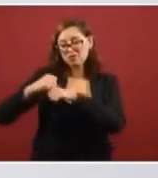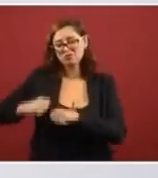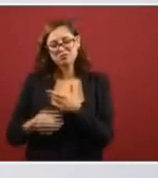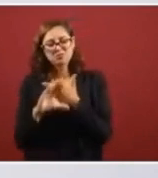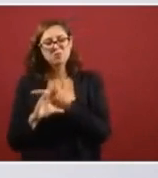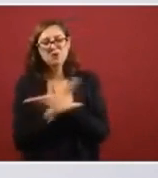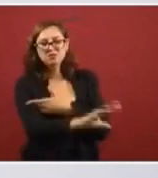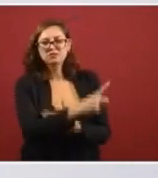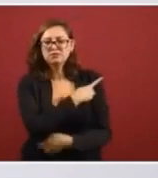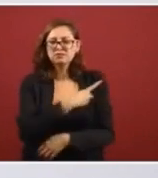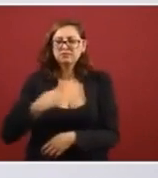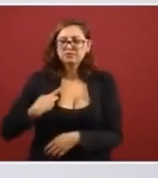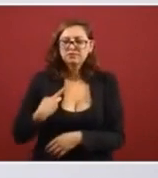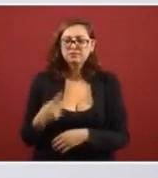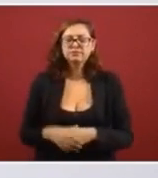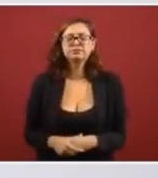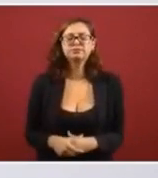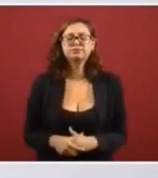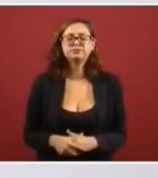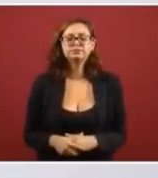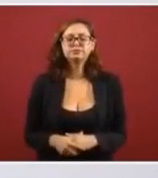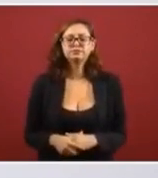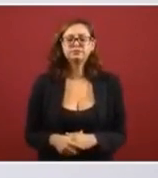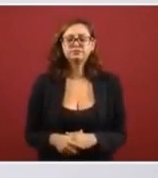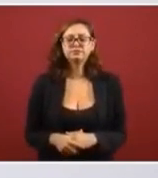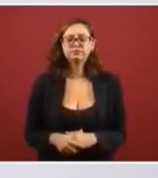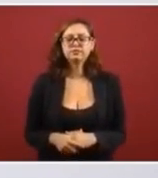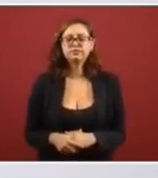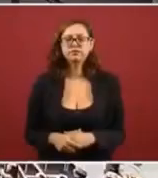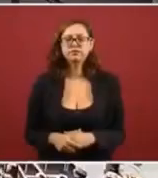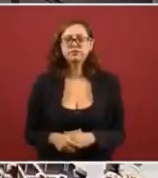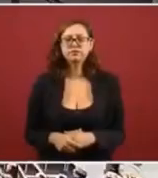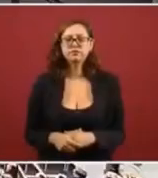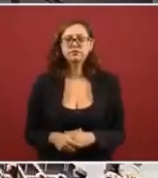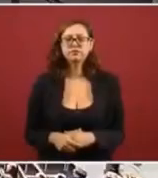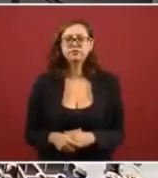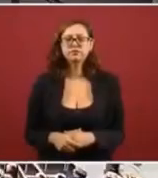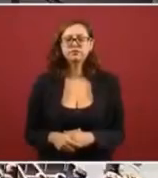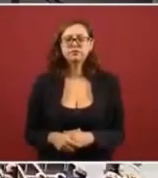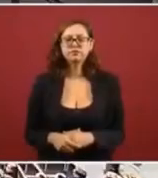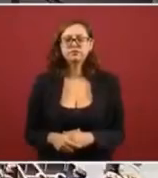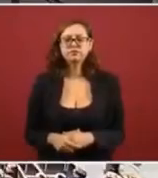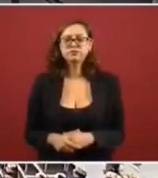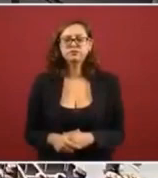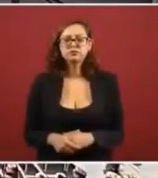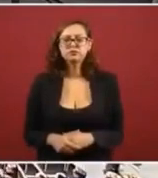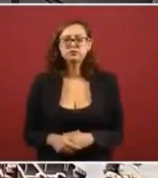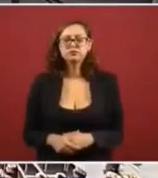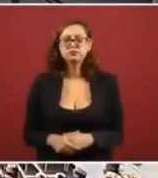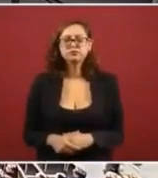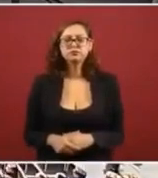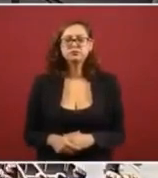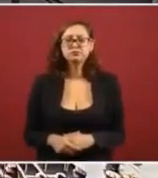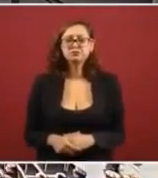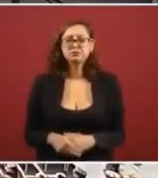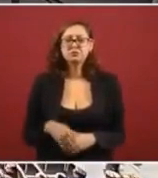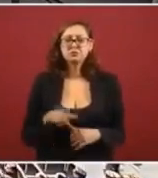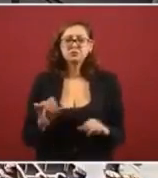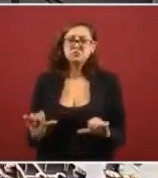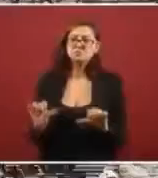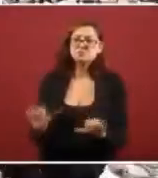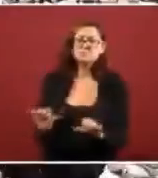between our fights between Authority and gangs zero